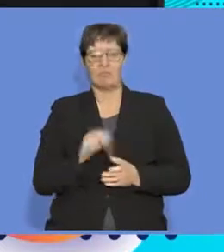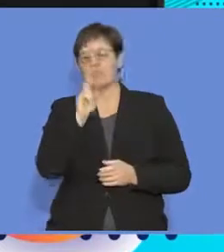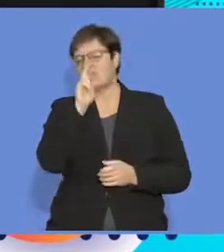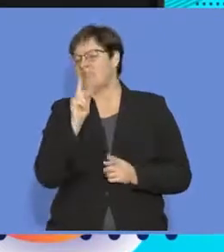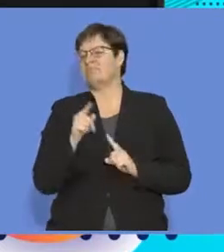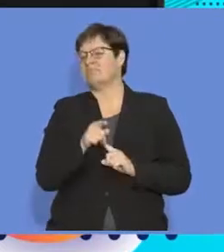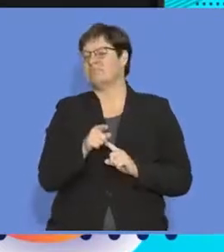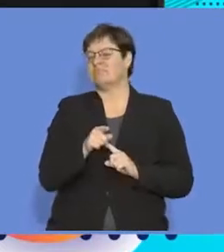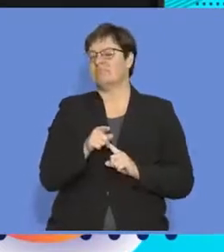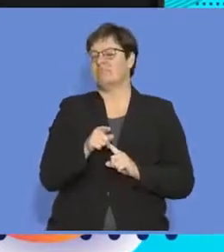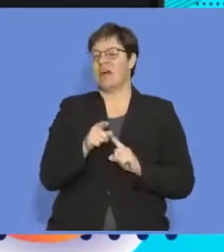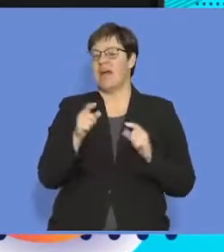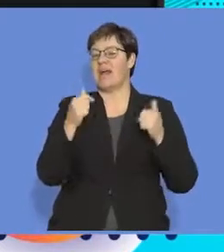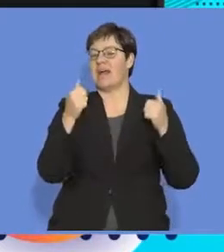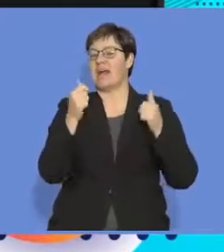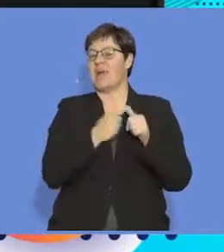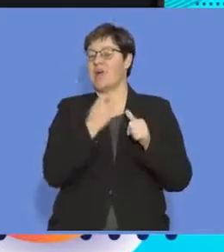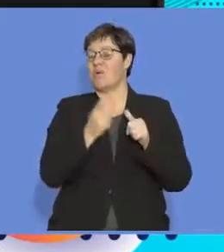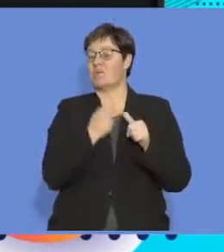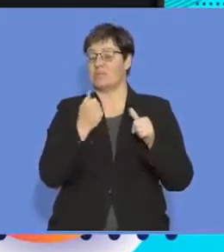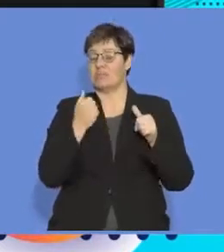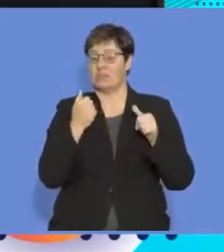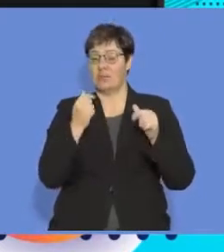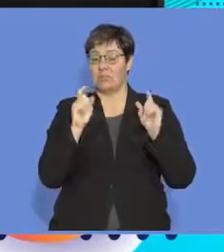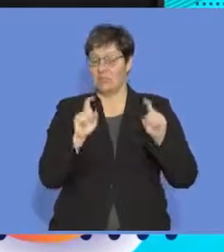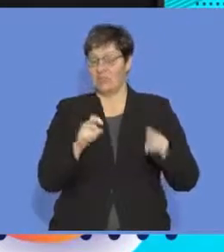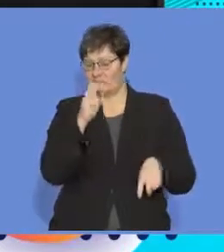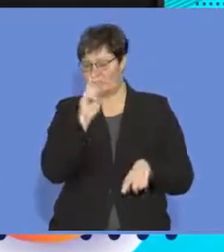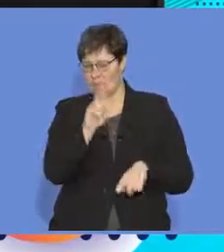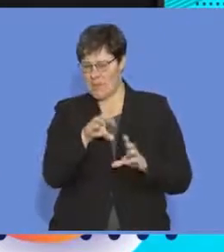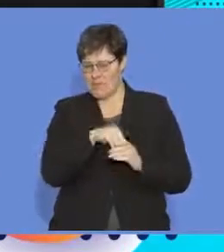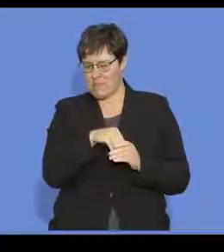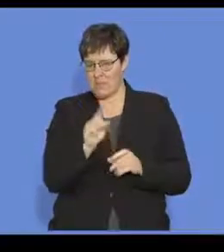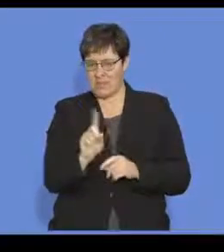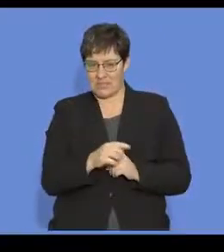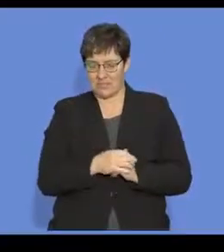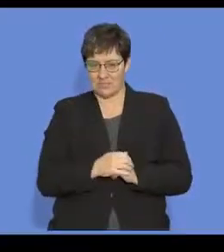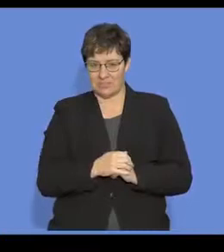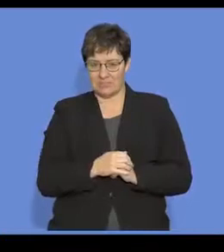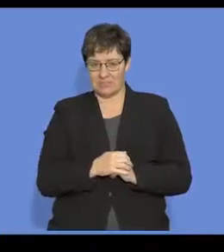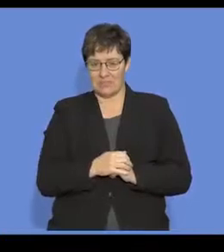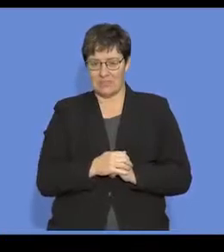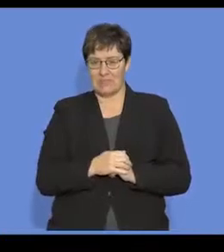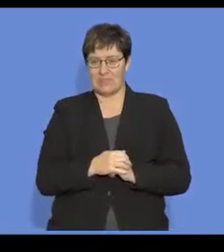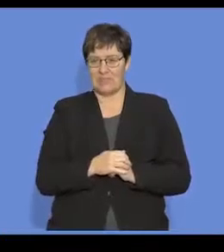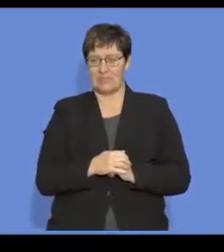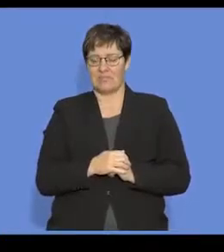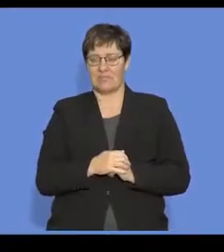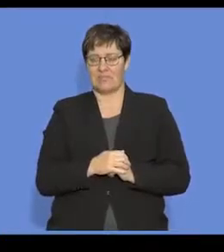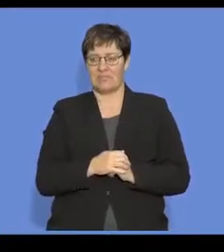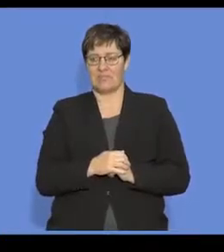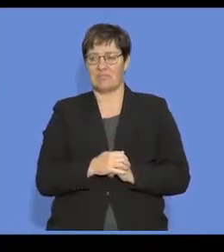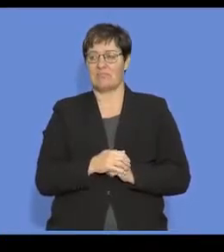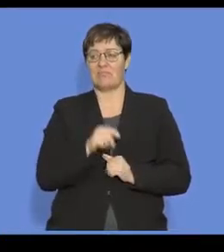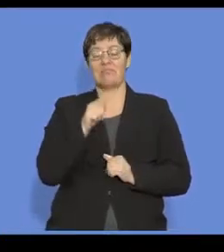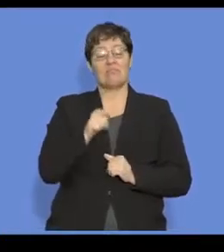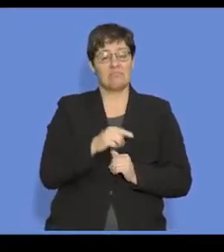have for counting principle, okay? Sit there and hope you enjoy. So under counting